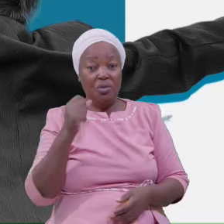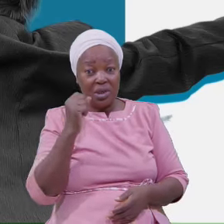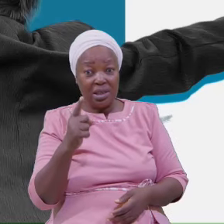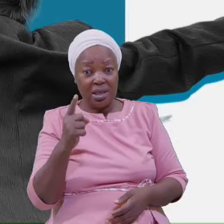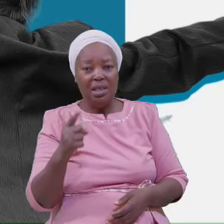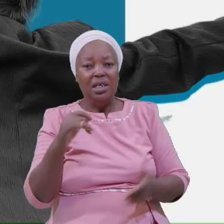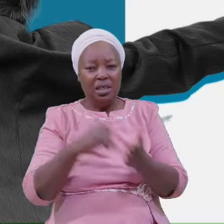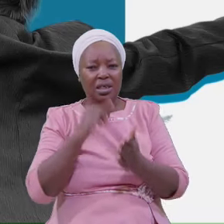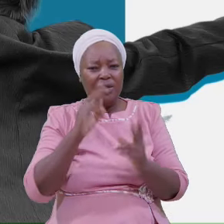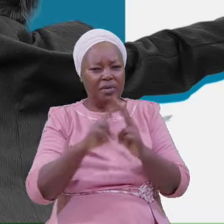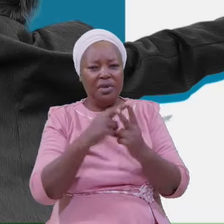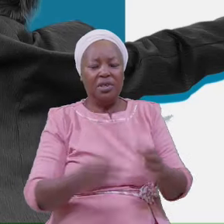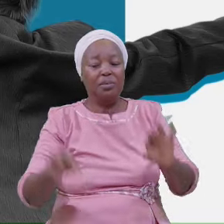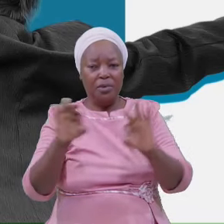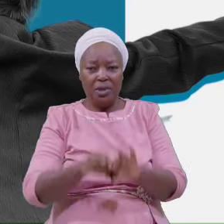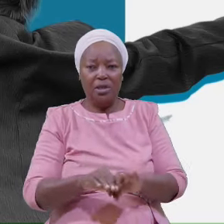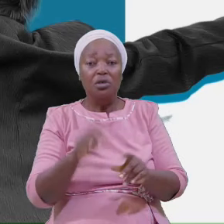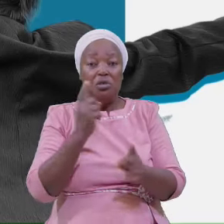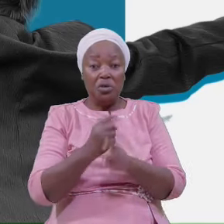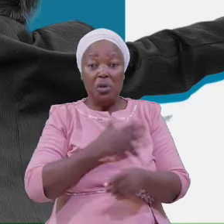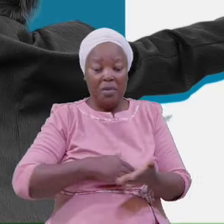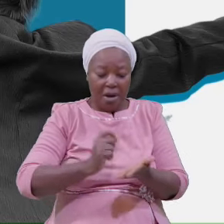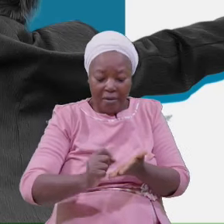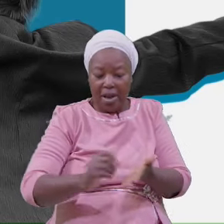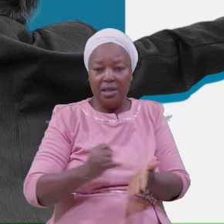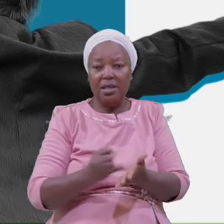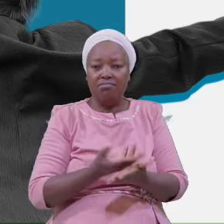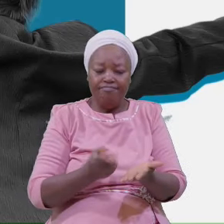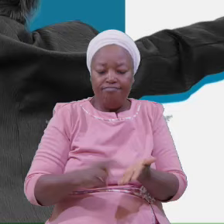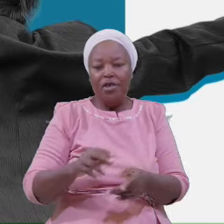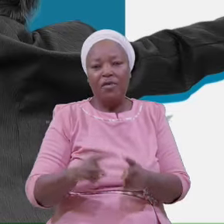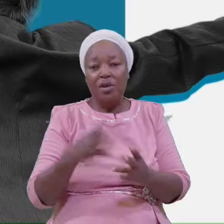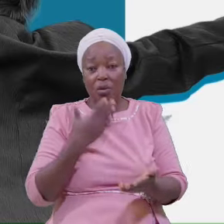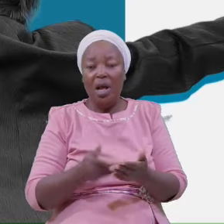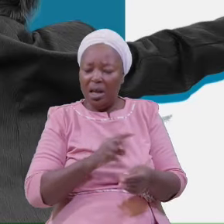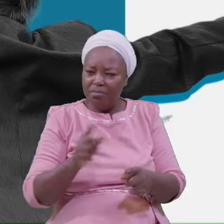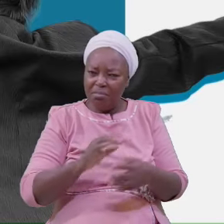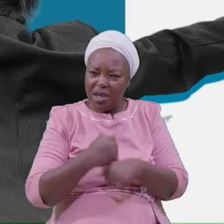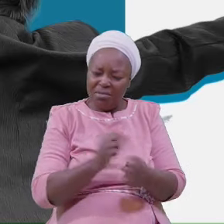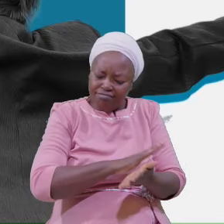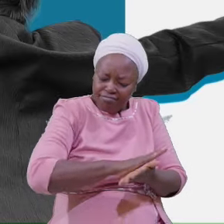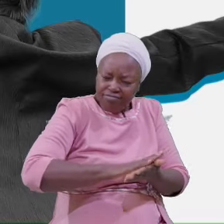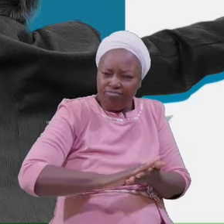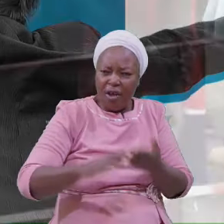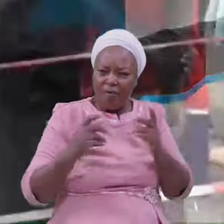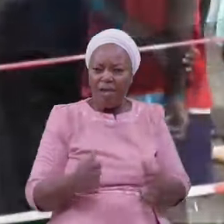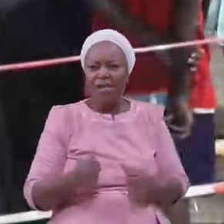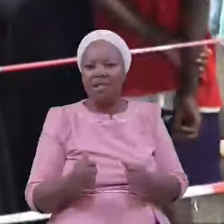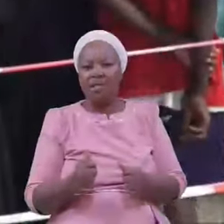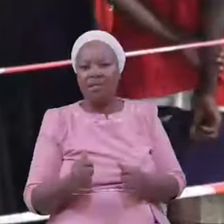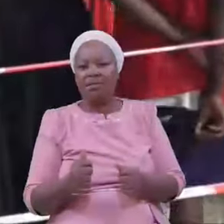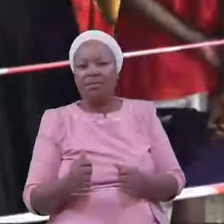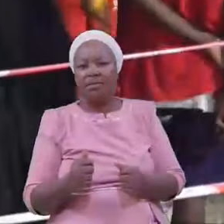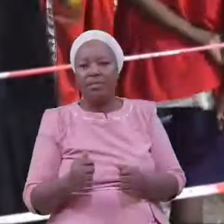right now. Wherever you are now, do it clearly, quickly. Then, those of us who are on